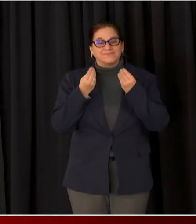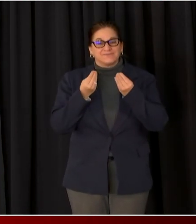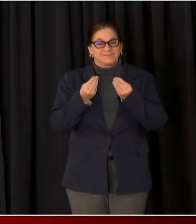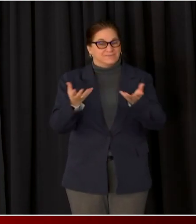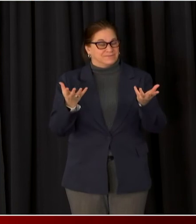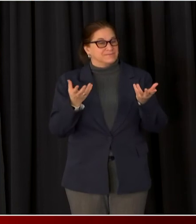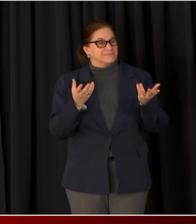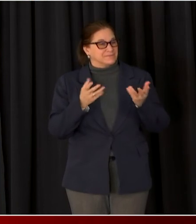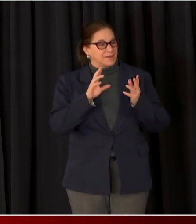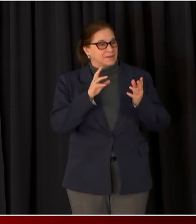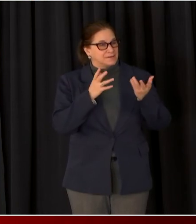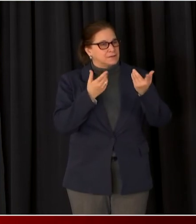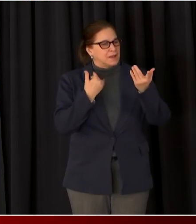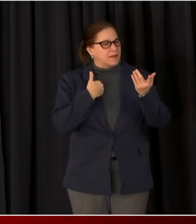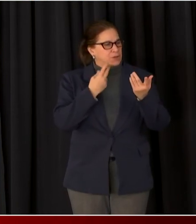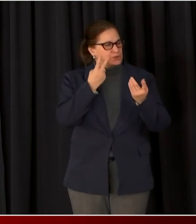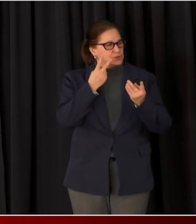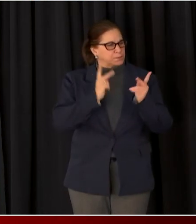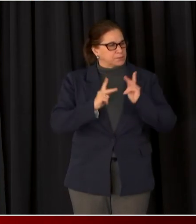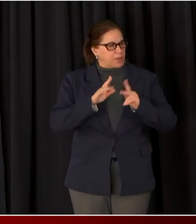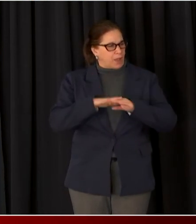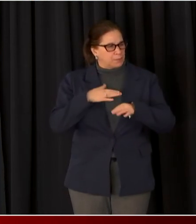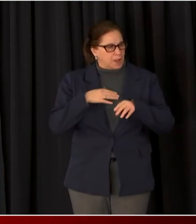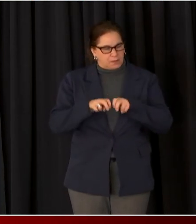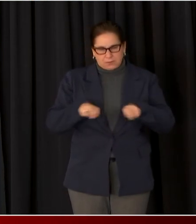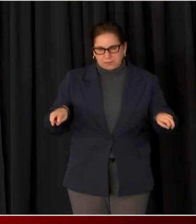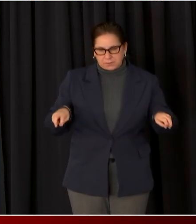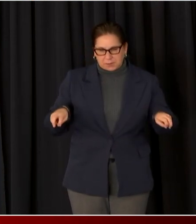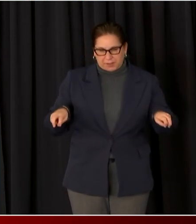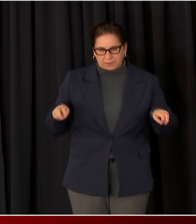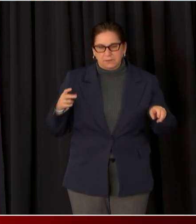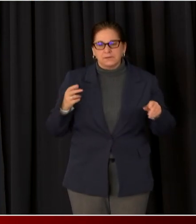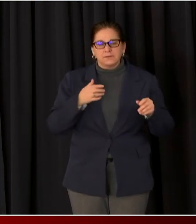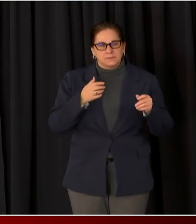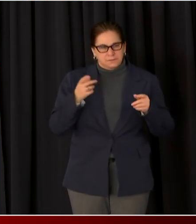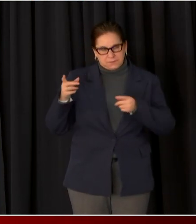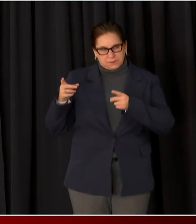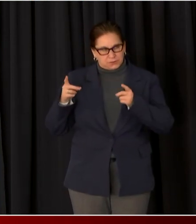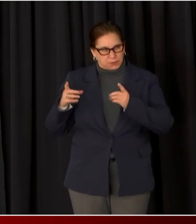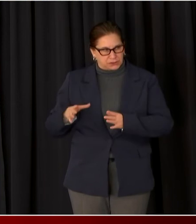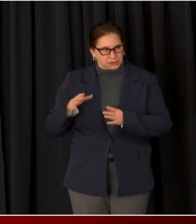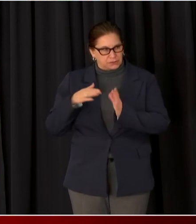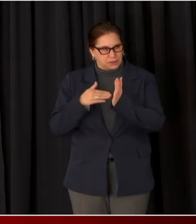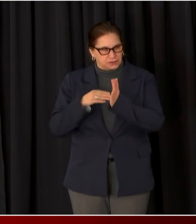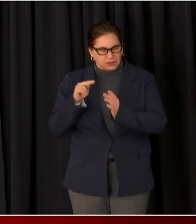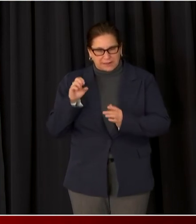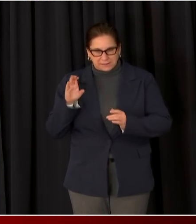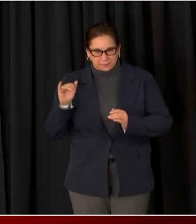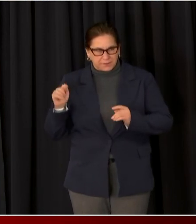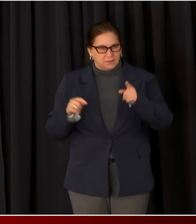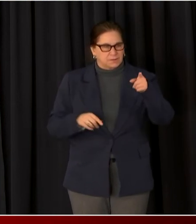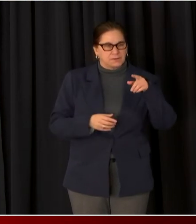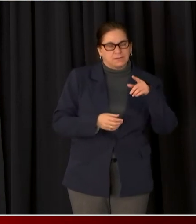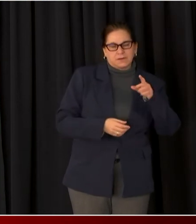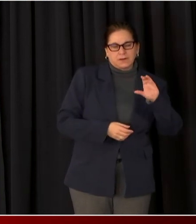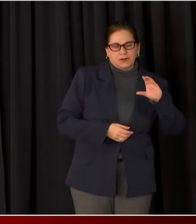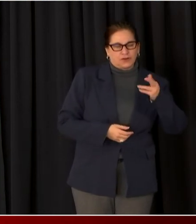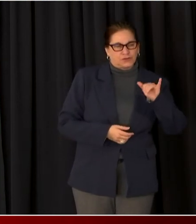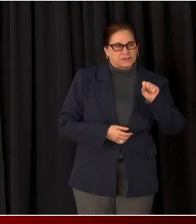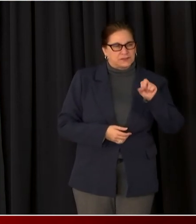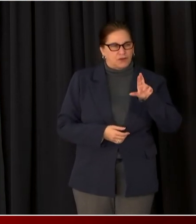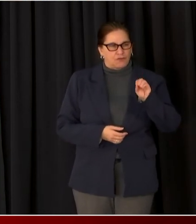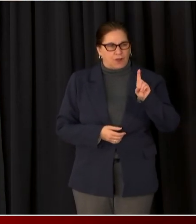administration, Dr. LaQuandra Nesbitt, who is the director of DC Health, and Dr. Chris Rodriguez, who is the director of